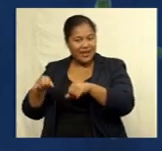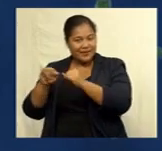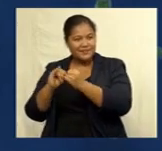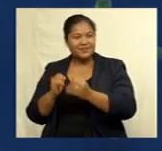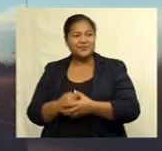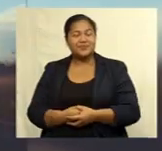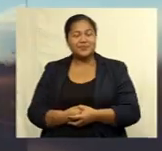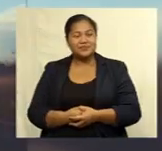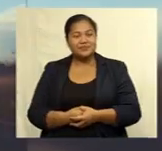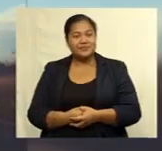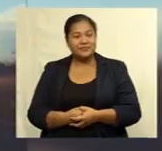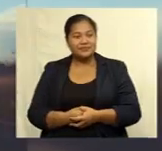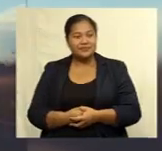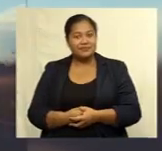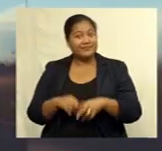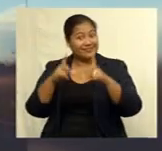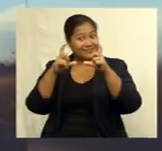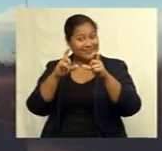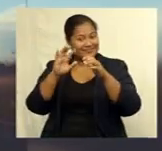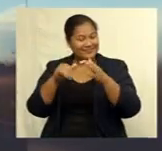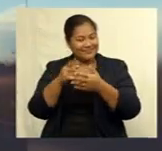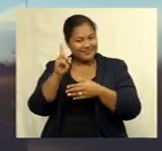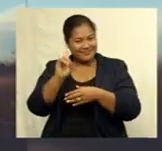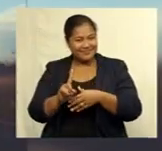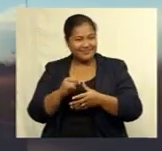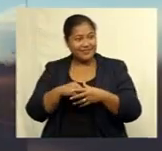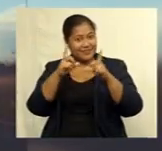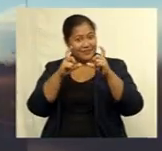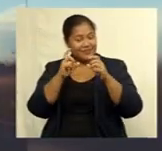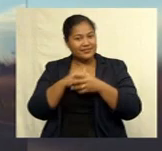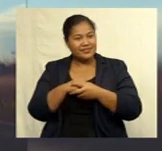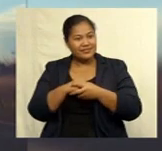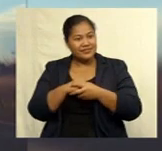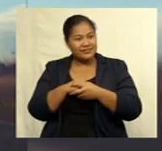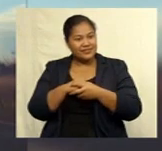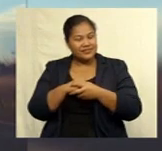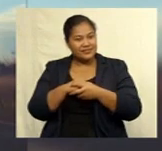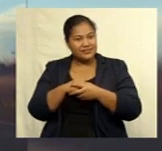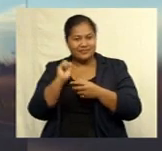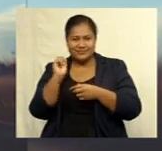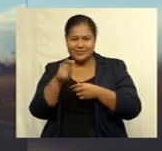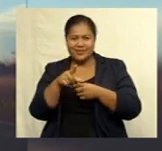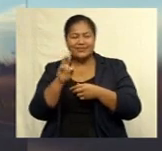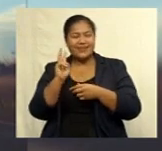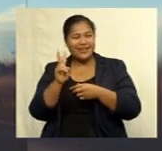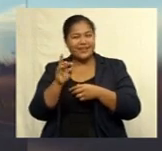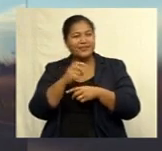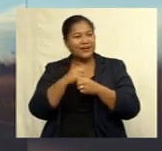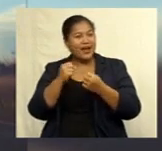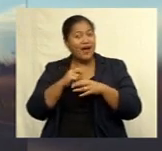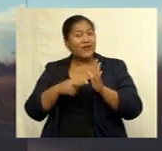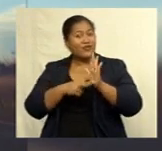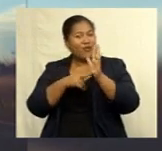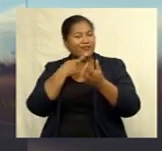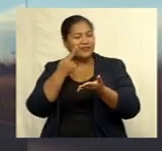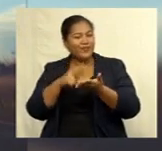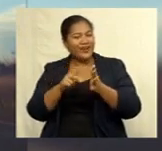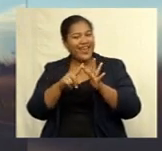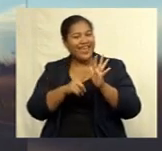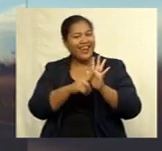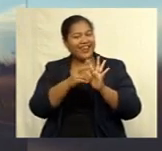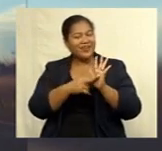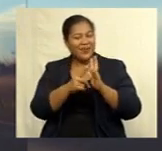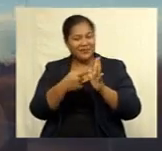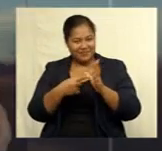islands. Our shot of the day, this picturesque scene was sent in once again by our northern reporter, Eleanor